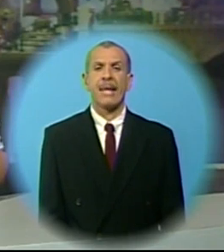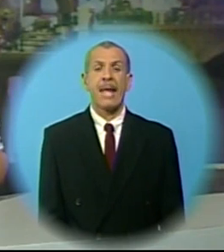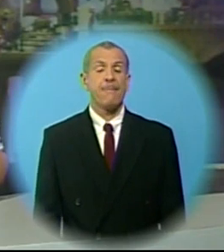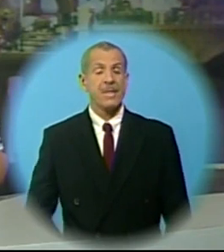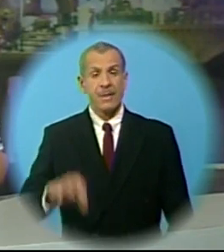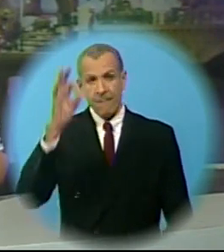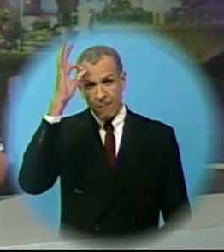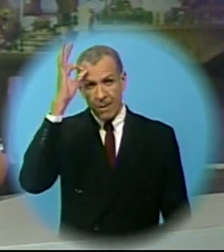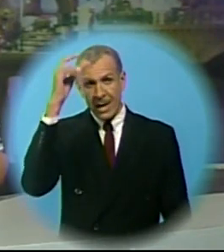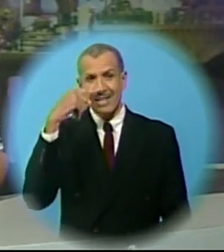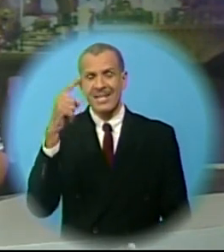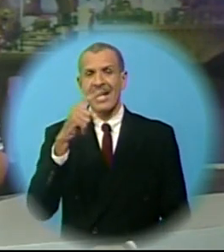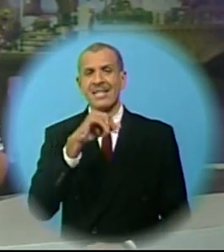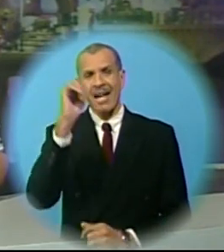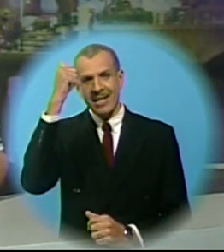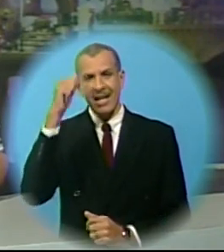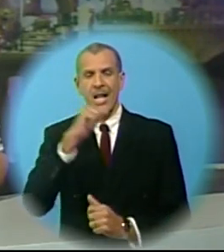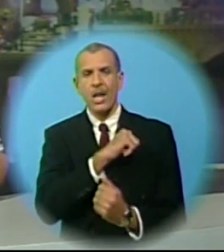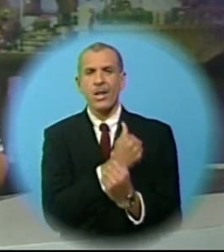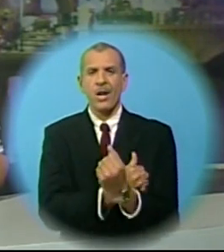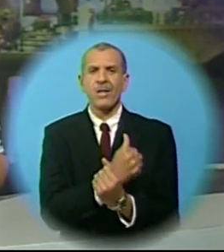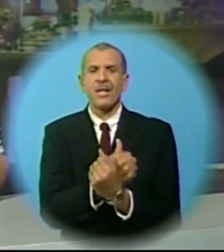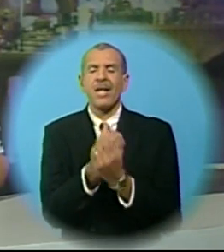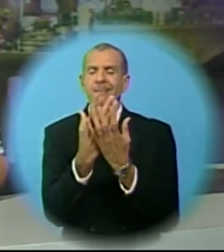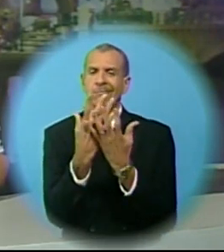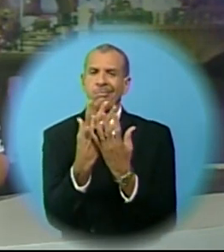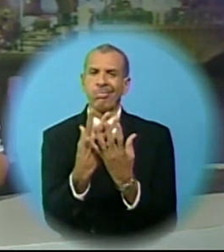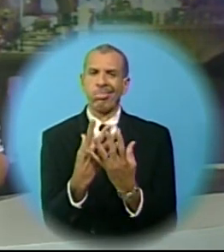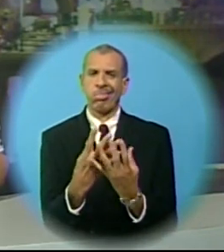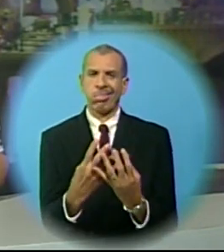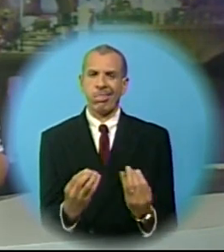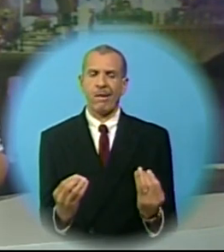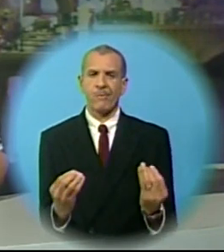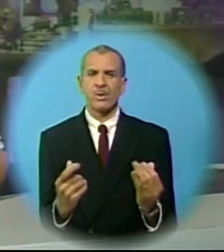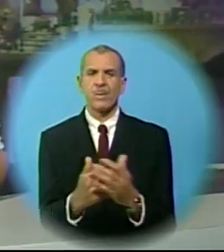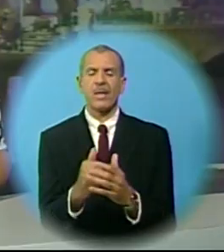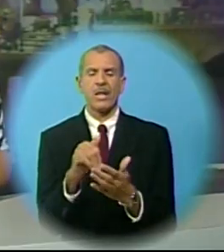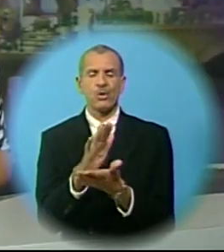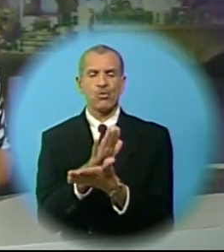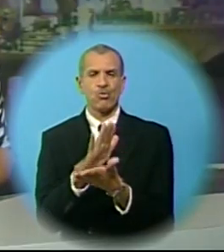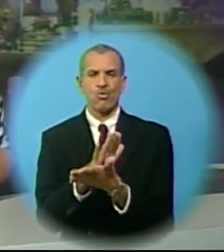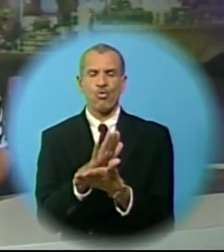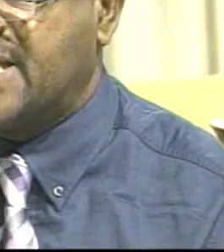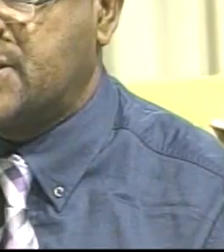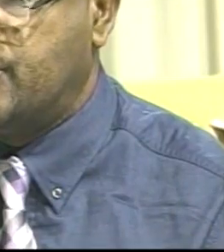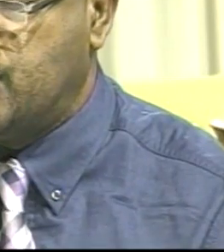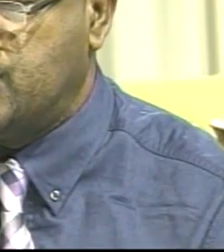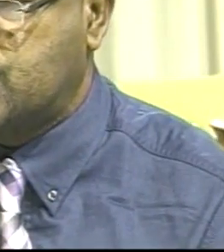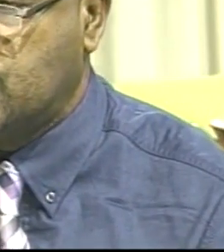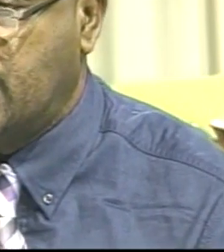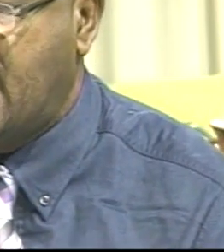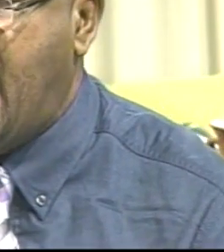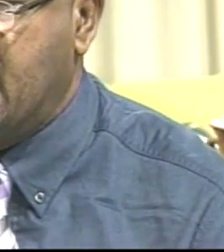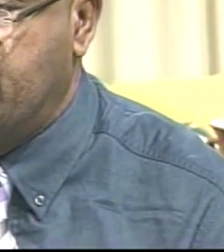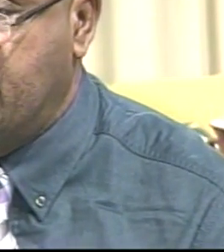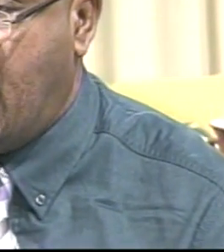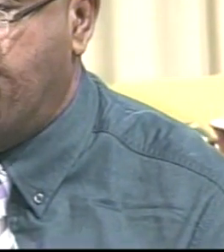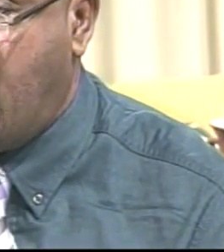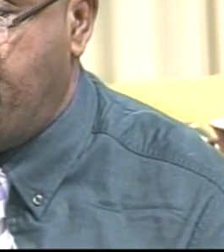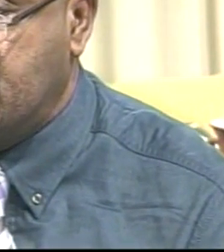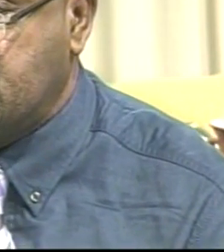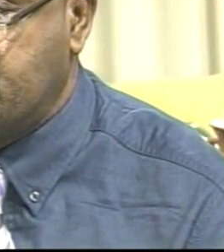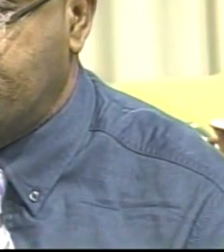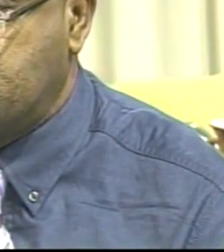Farley says adult authority has been eroded and significantly diminished within schools. It has to be restored, and I believe